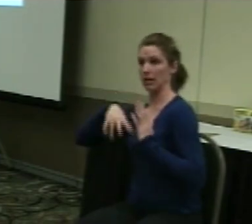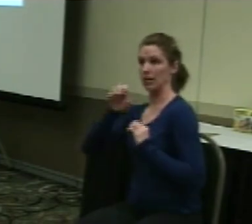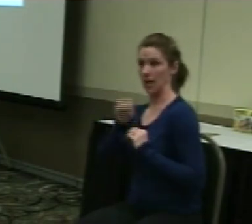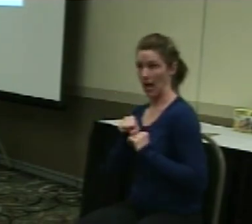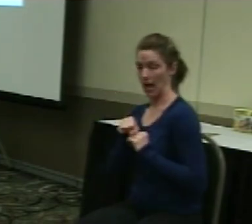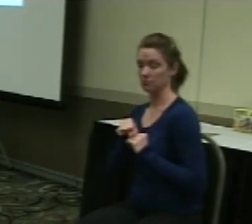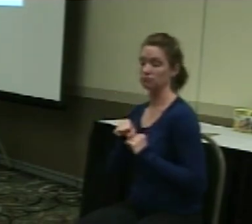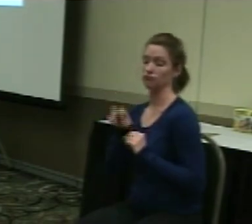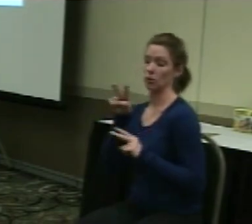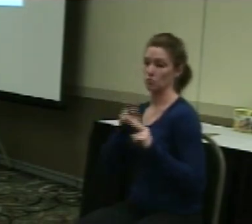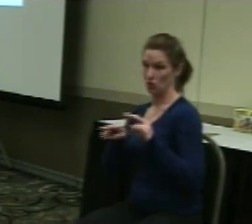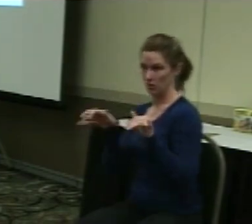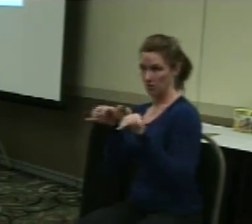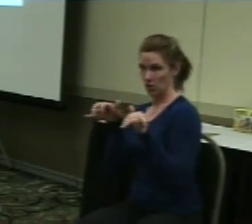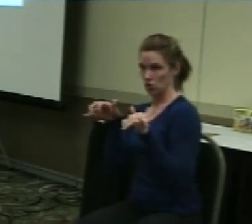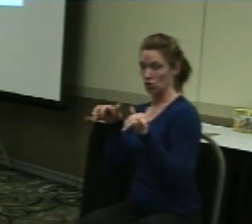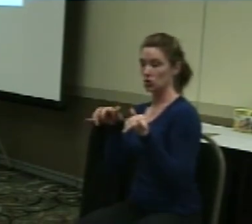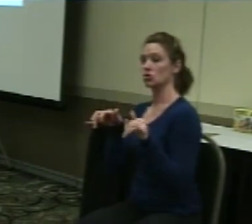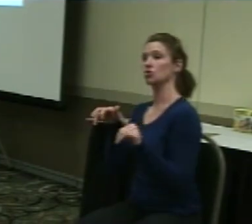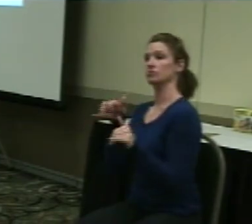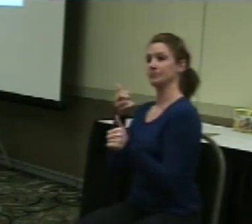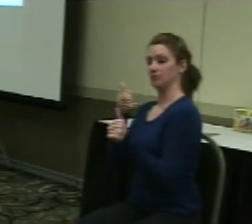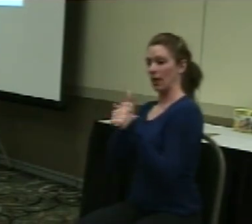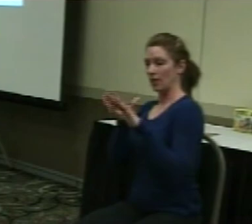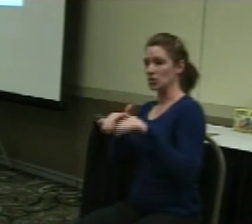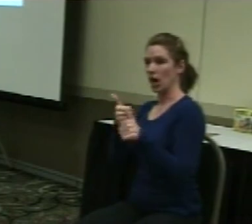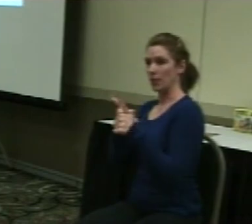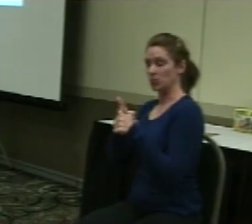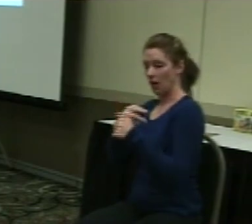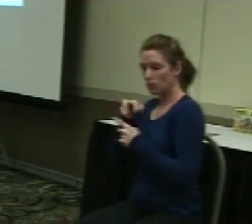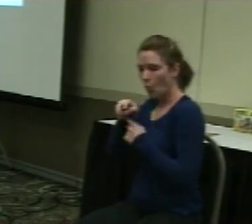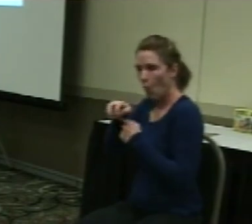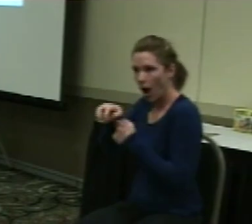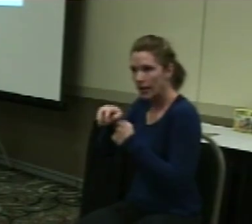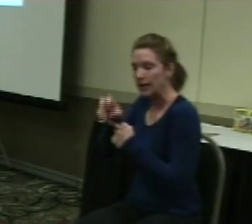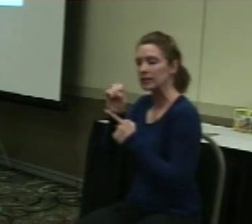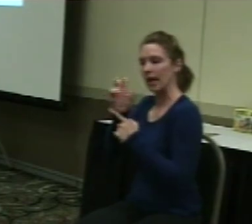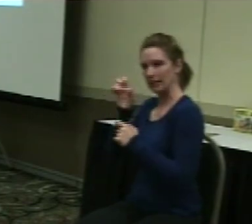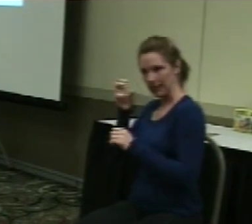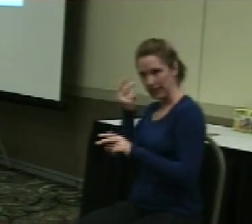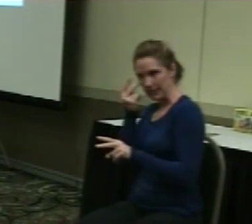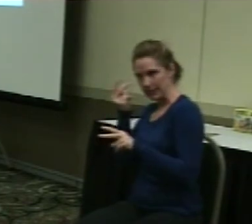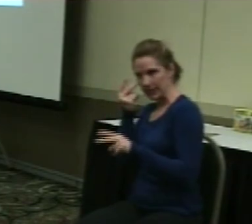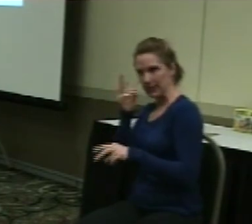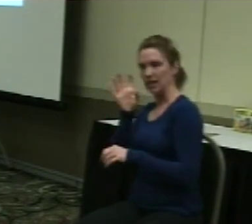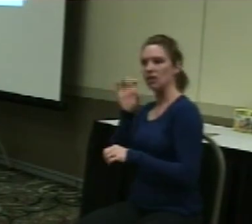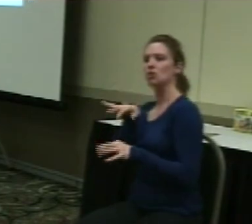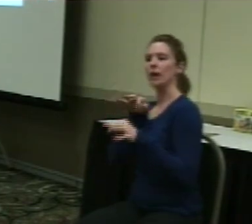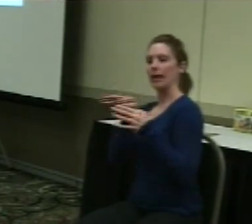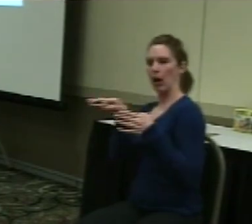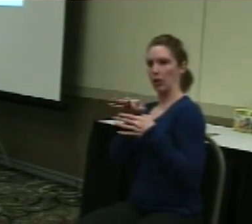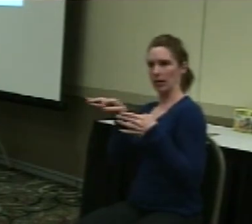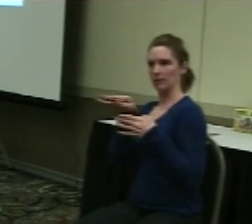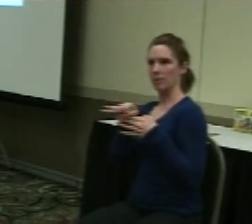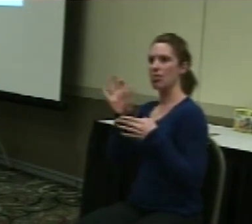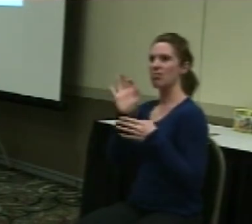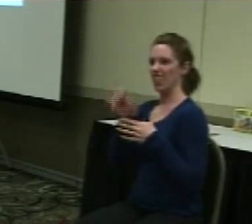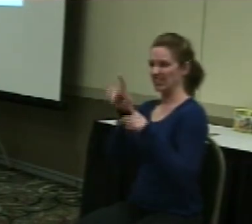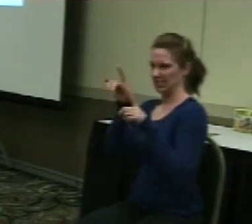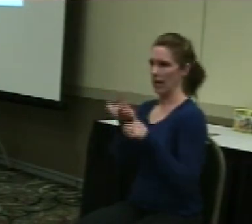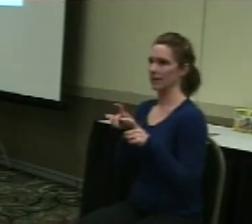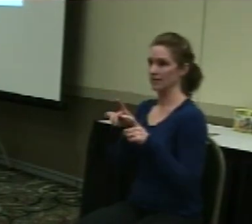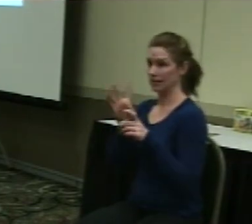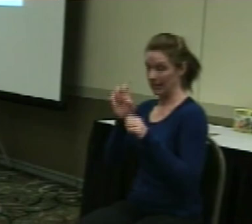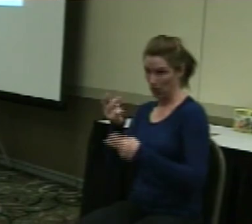and measure, is the child walking? Yes, the child is walking. You can see it and you can count it. That's the